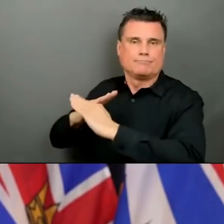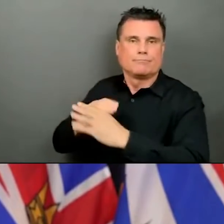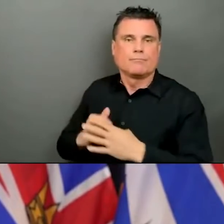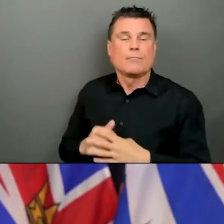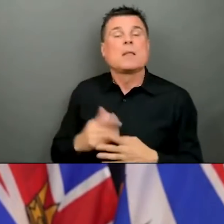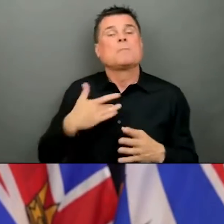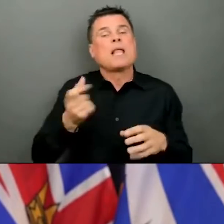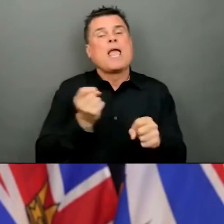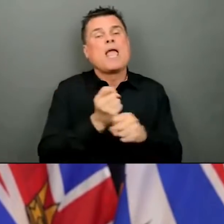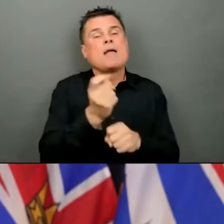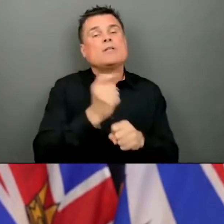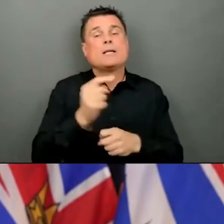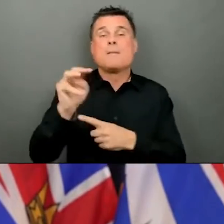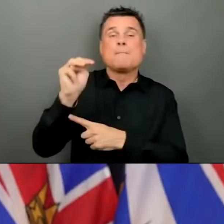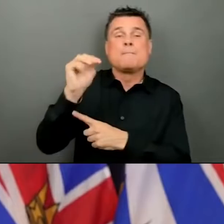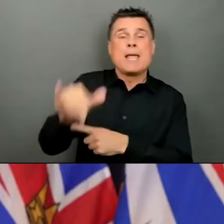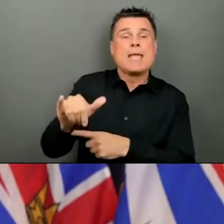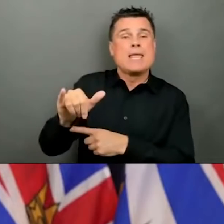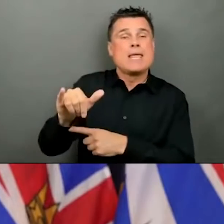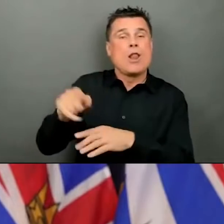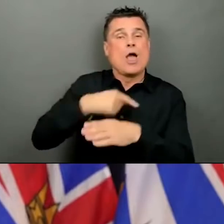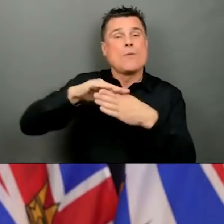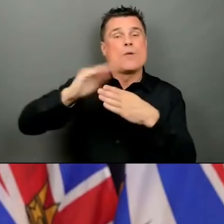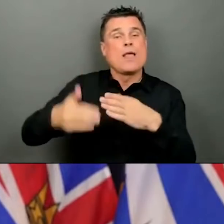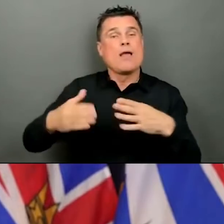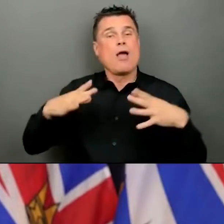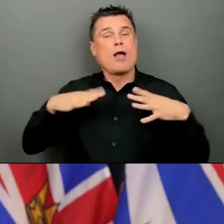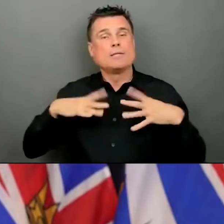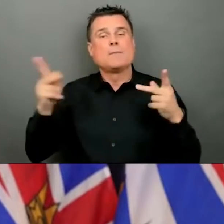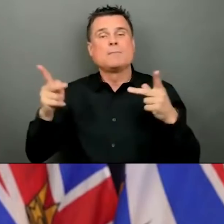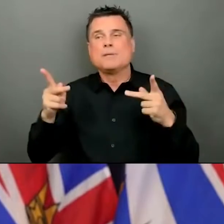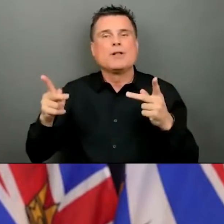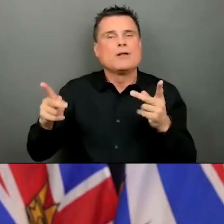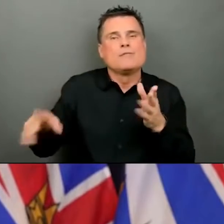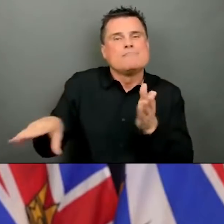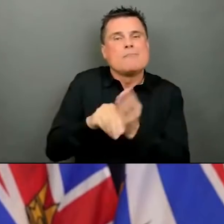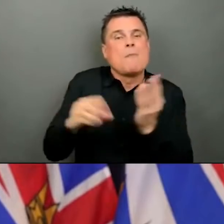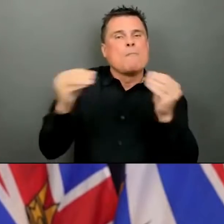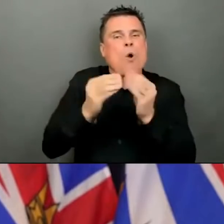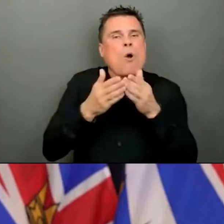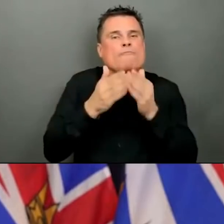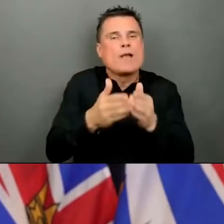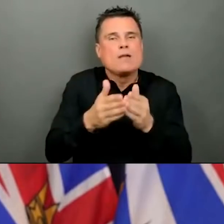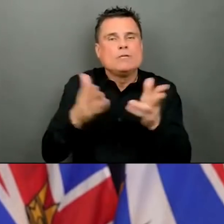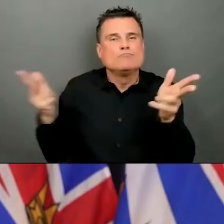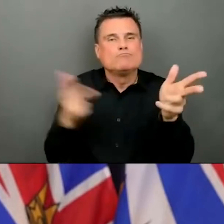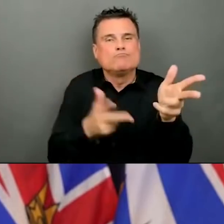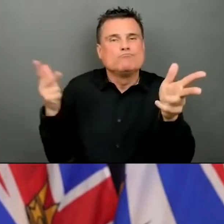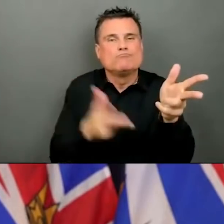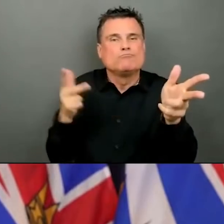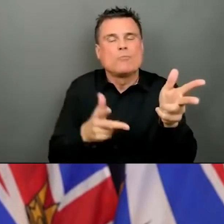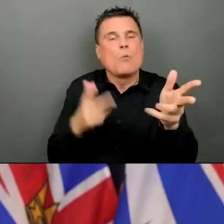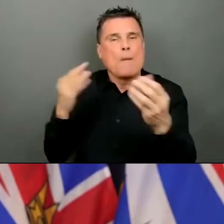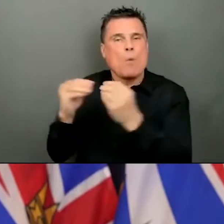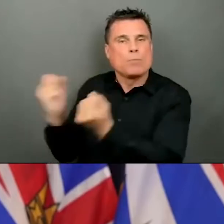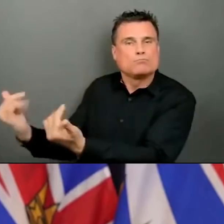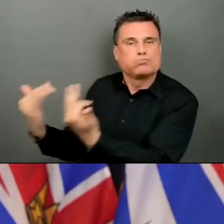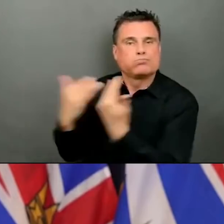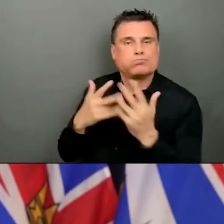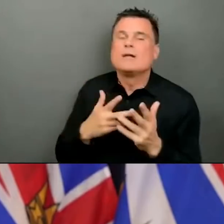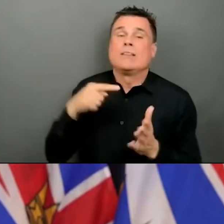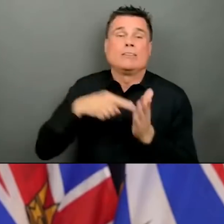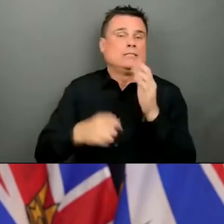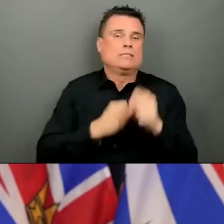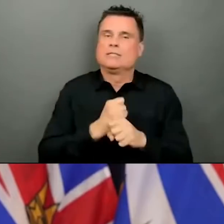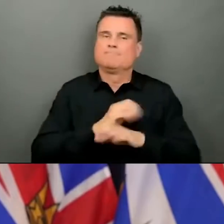demand. They'll not be doing that this year, and I want to thank BC Ferries for stepping up to make sure that we can use this piece of